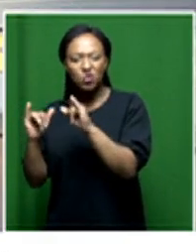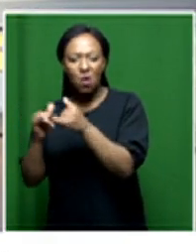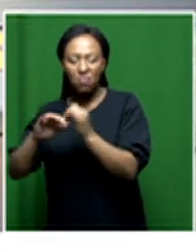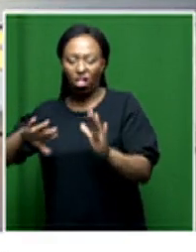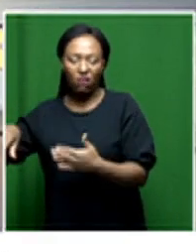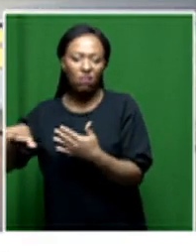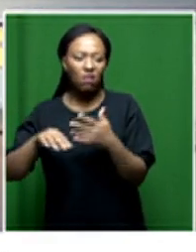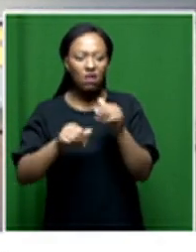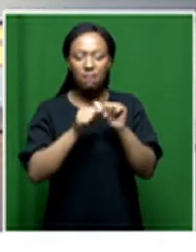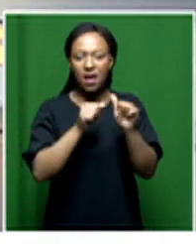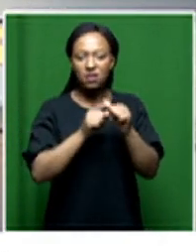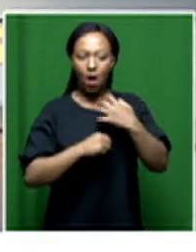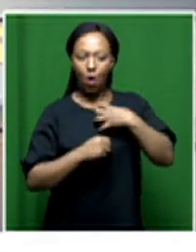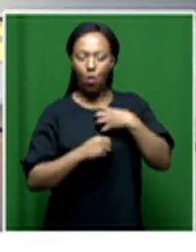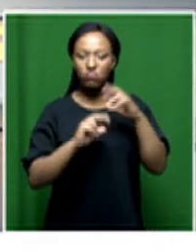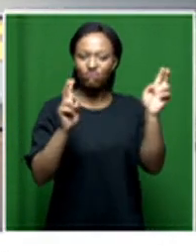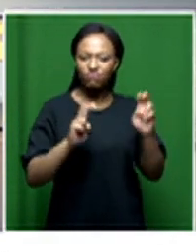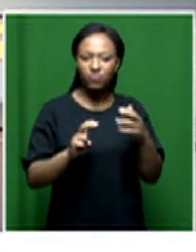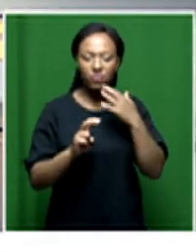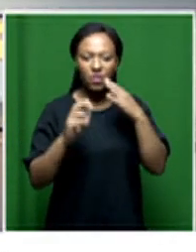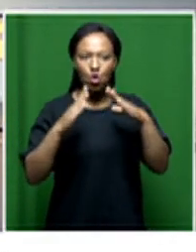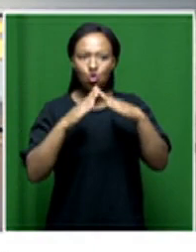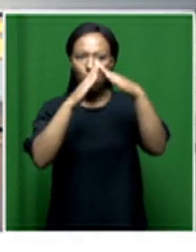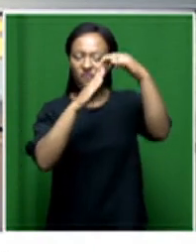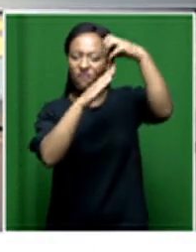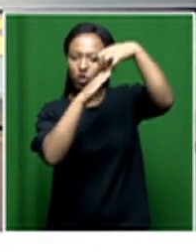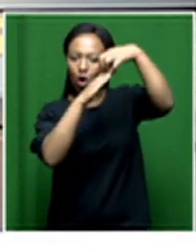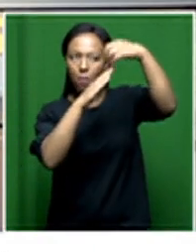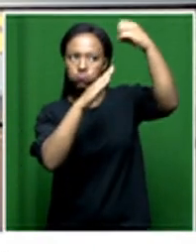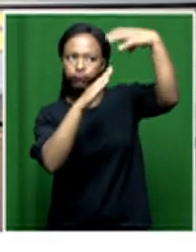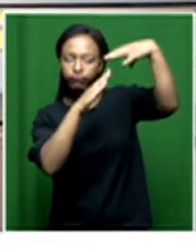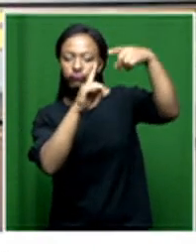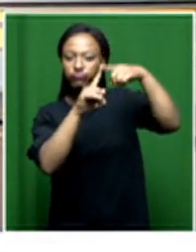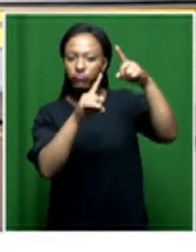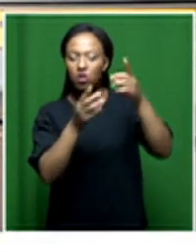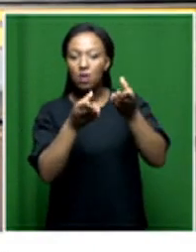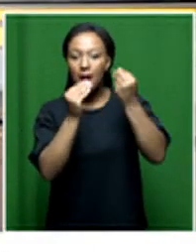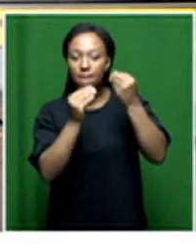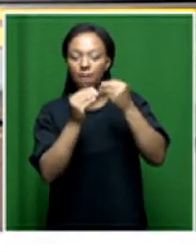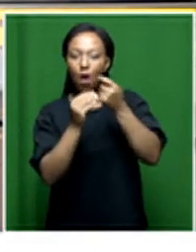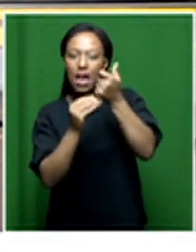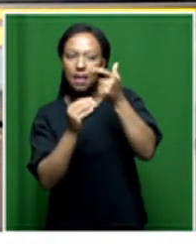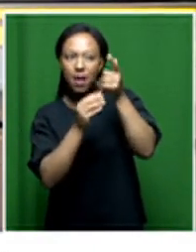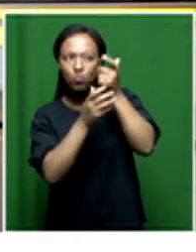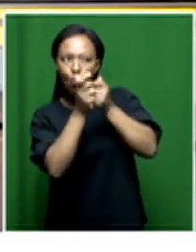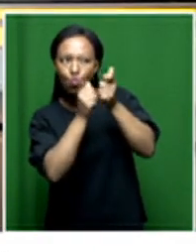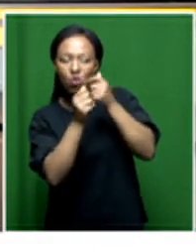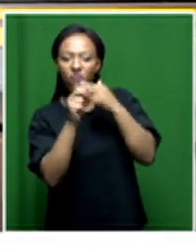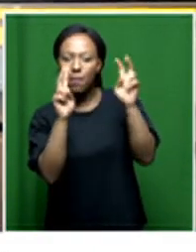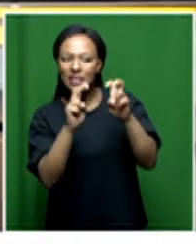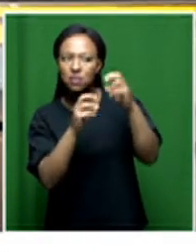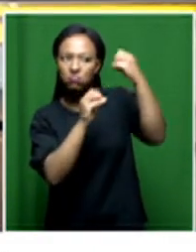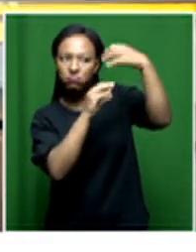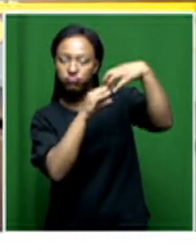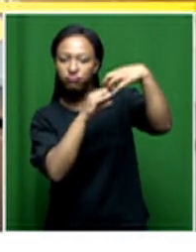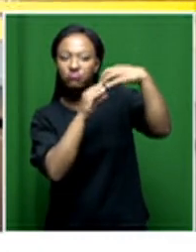and generate their own electricity on rooftops, completely off the grid or partially off the grid. But then, of course, there's this big